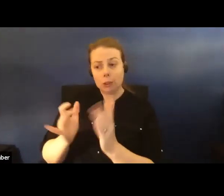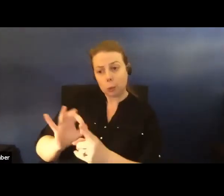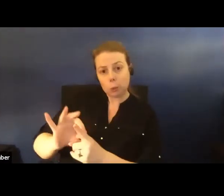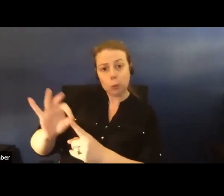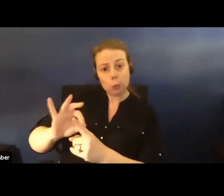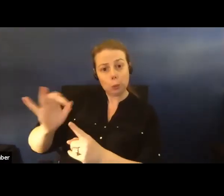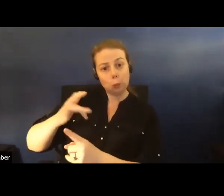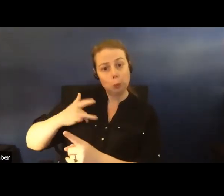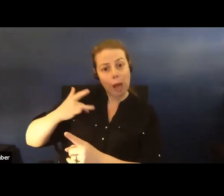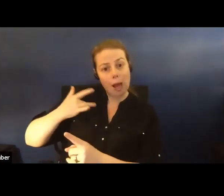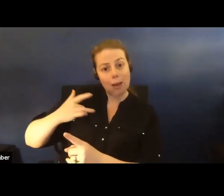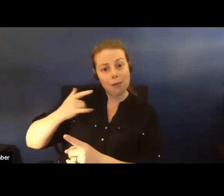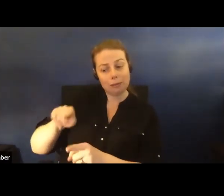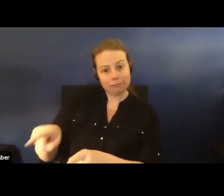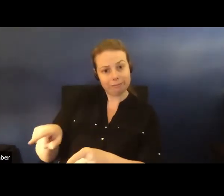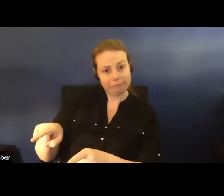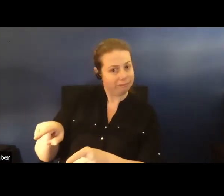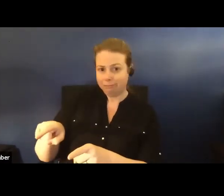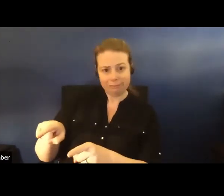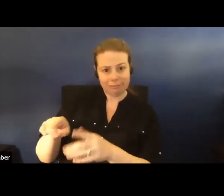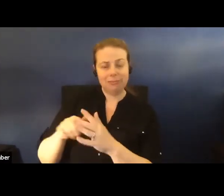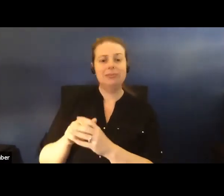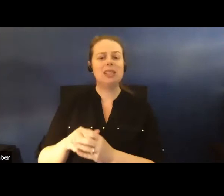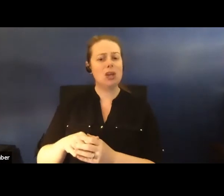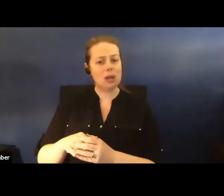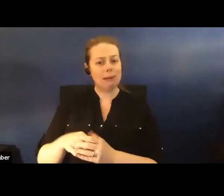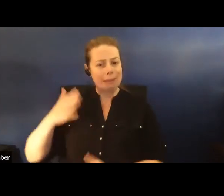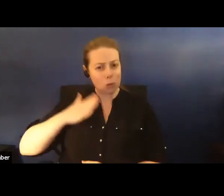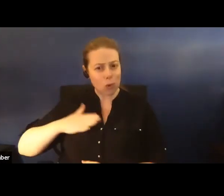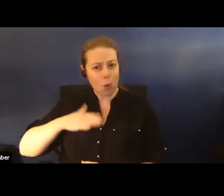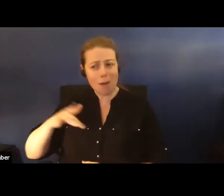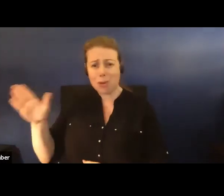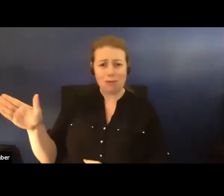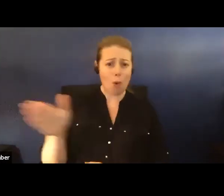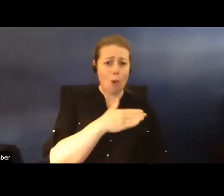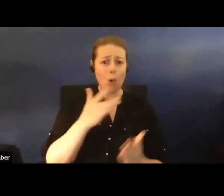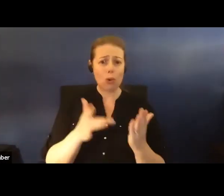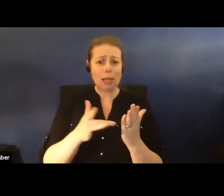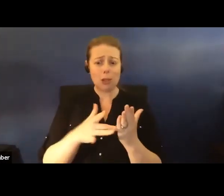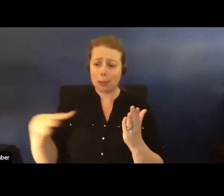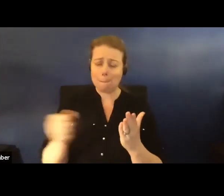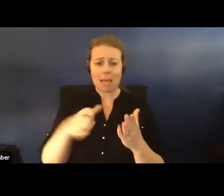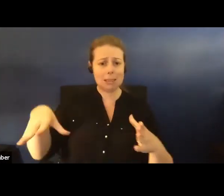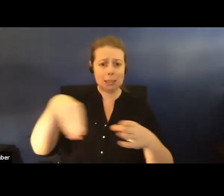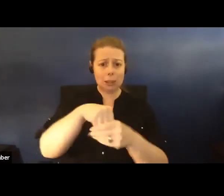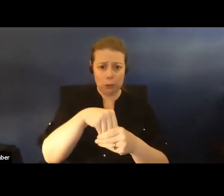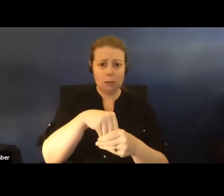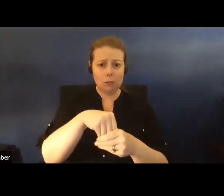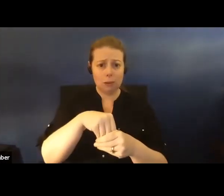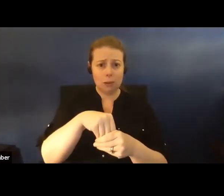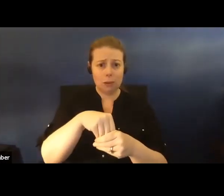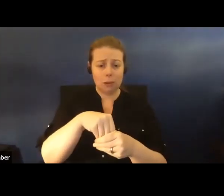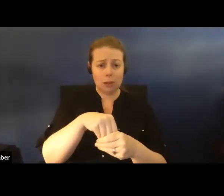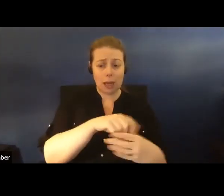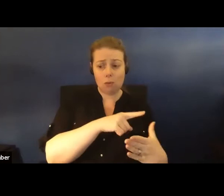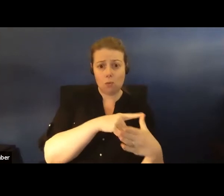of people with disability. It is a requirement for all technology to be inclusive and responsive to the